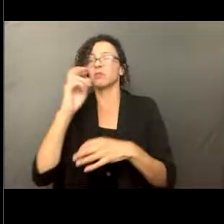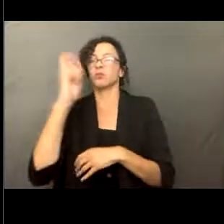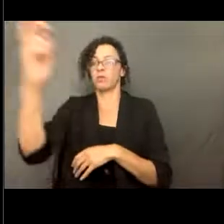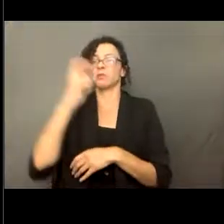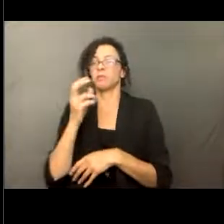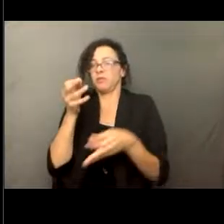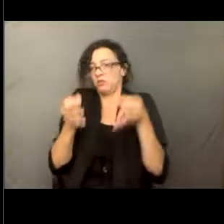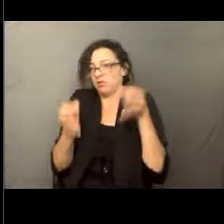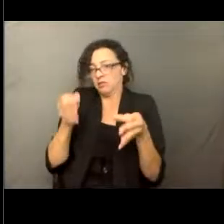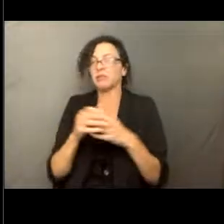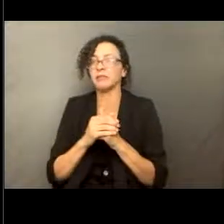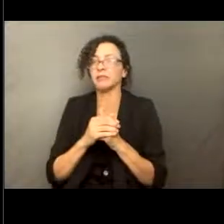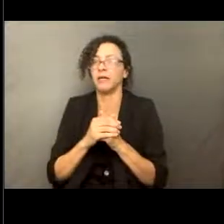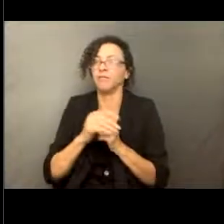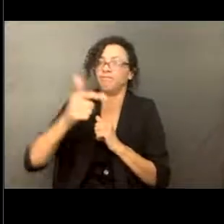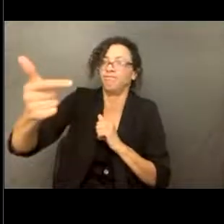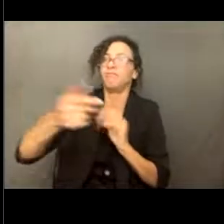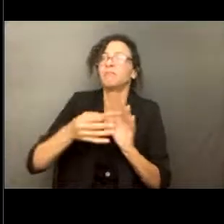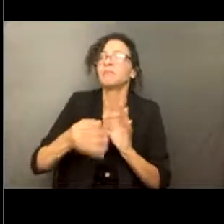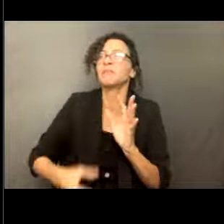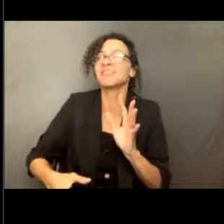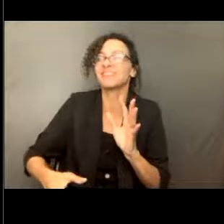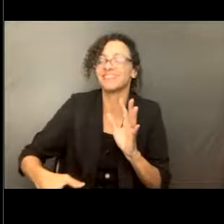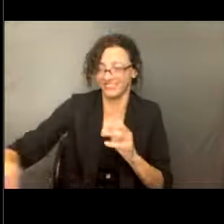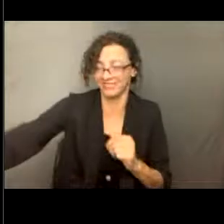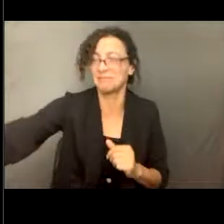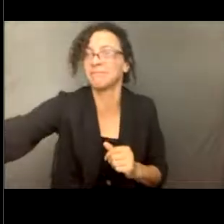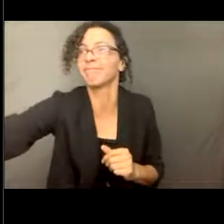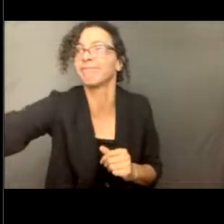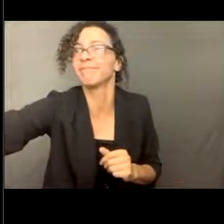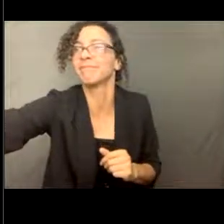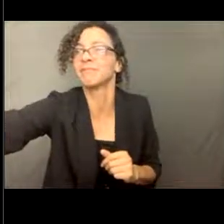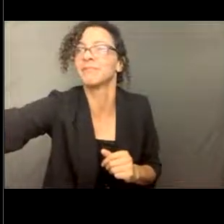Thank you, Commissioner Lugo. Commissioner Falcone, did you have a question?